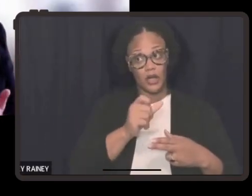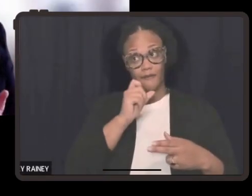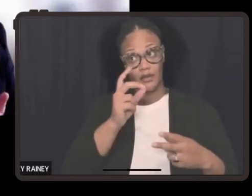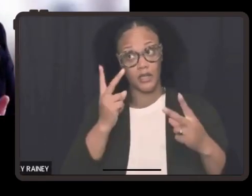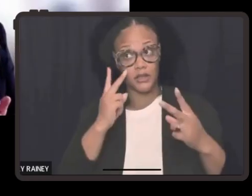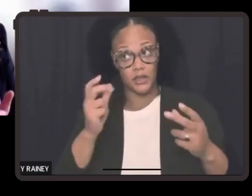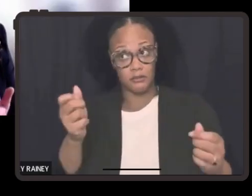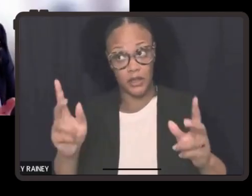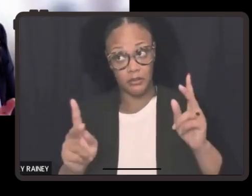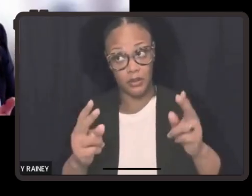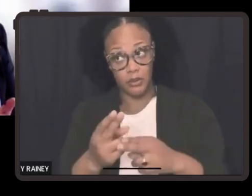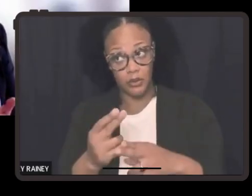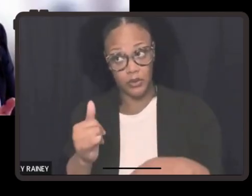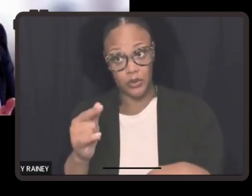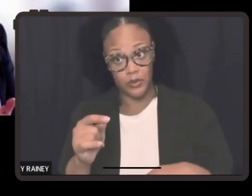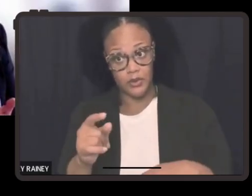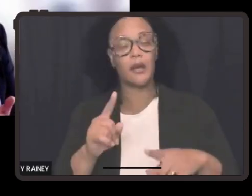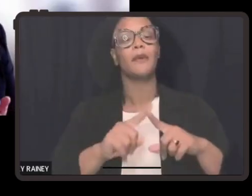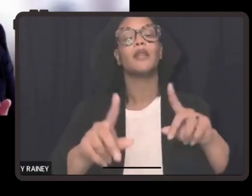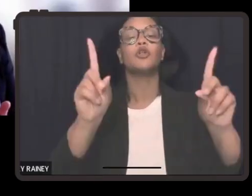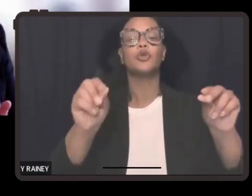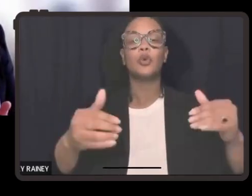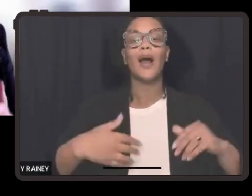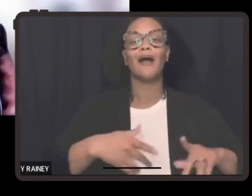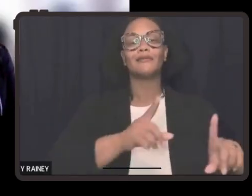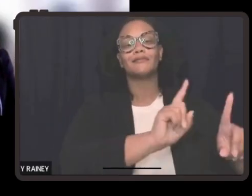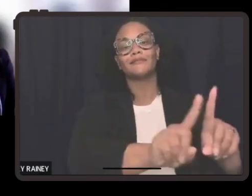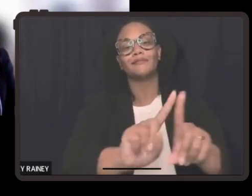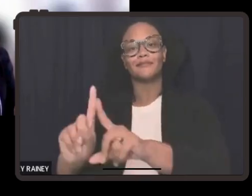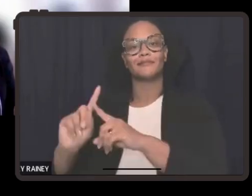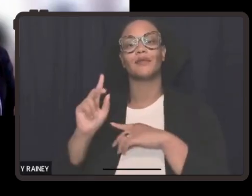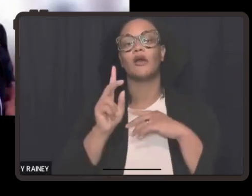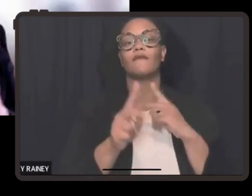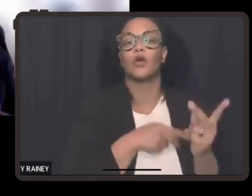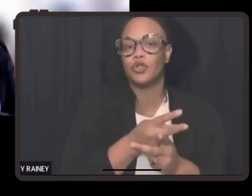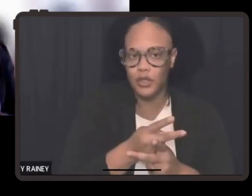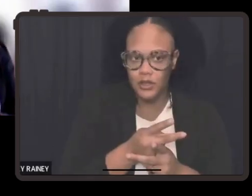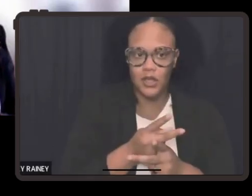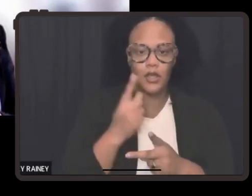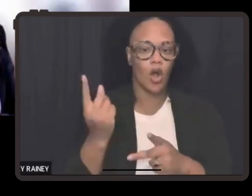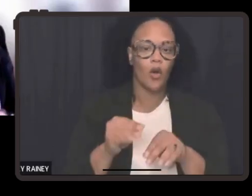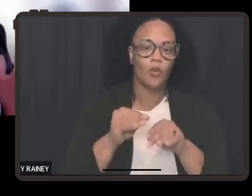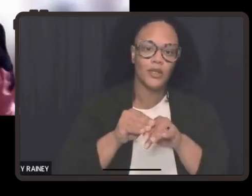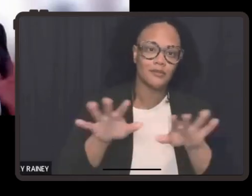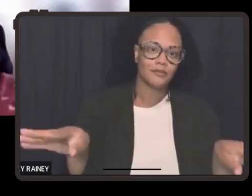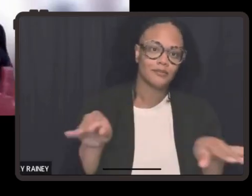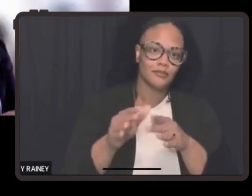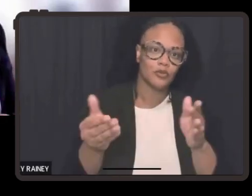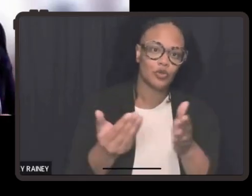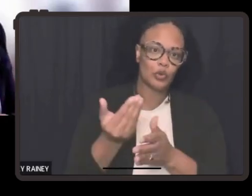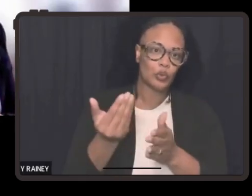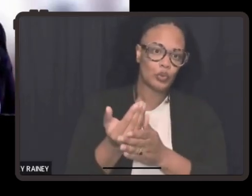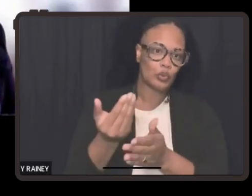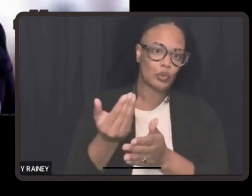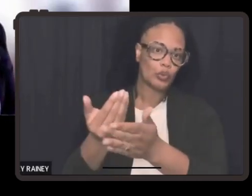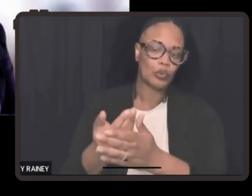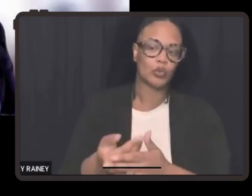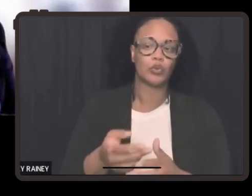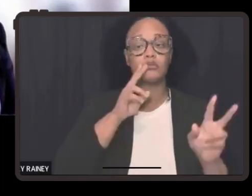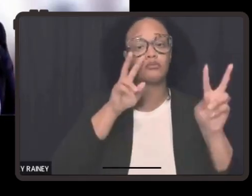I would look, research. Things are coming out all the time, and look at the